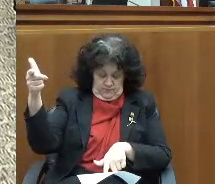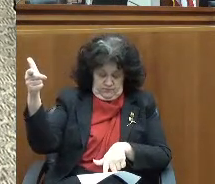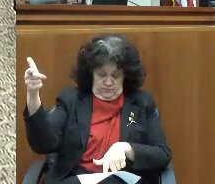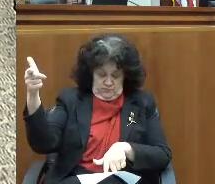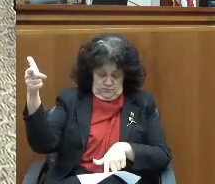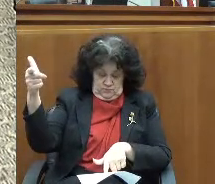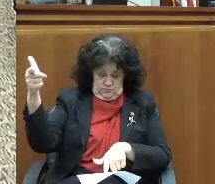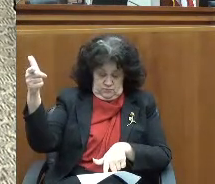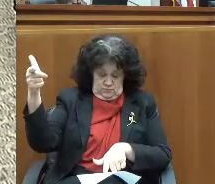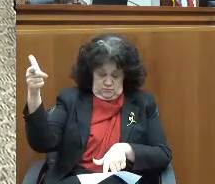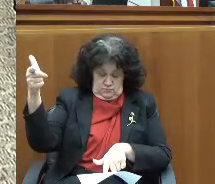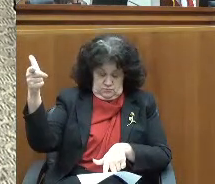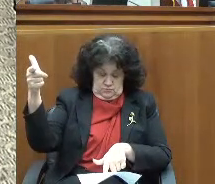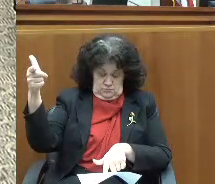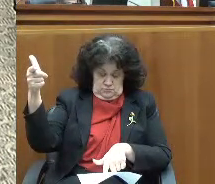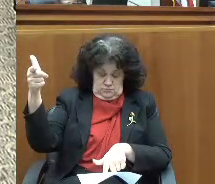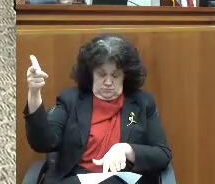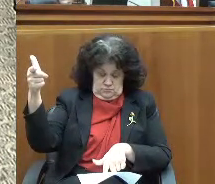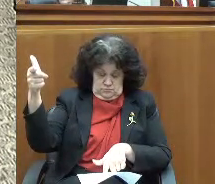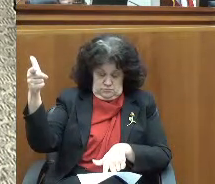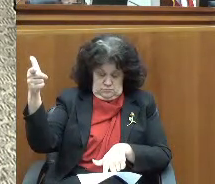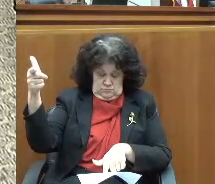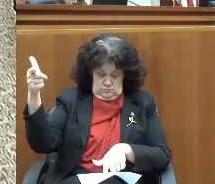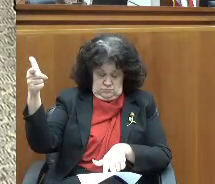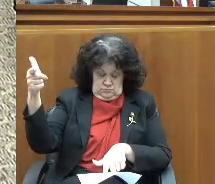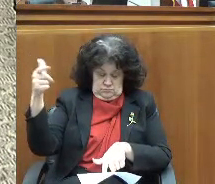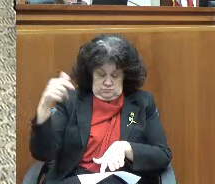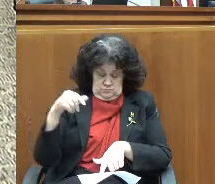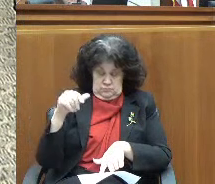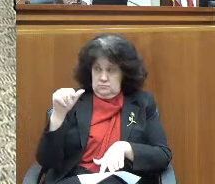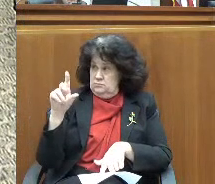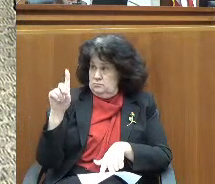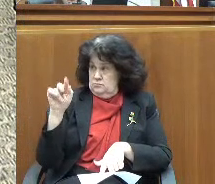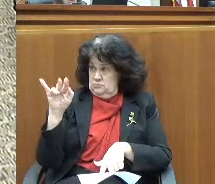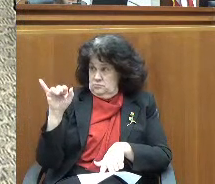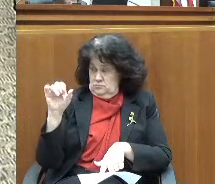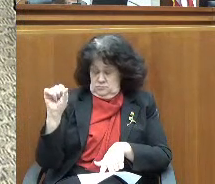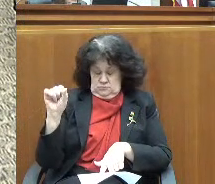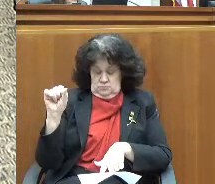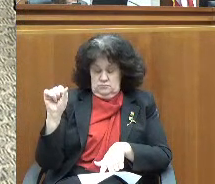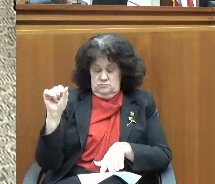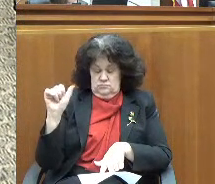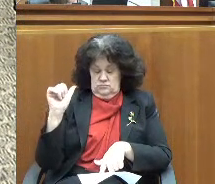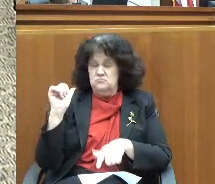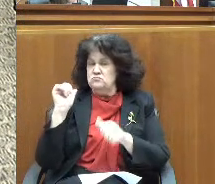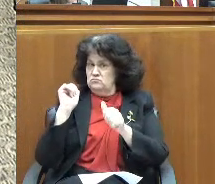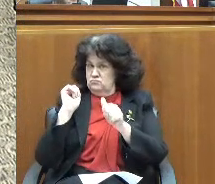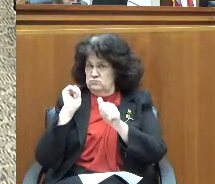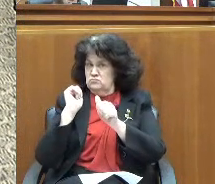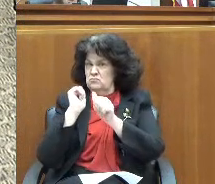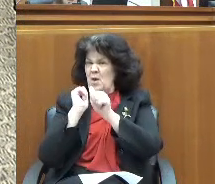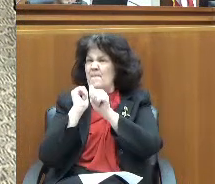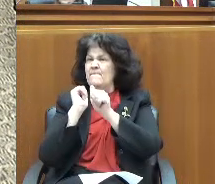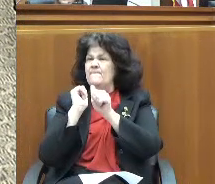Second? Okay. Dr. Davis? Motion stands Do you to want to defer to